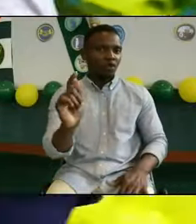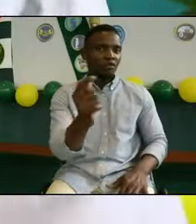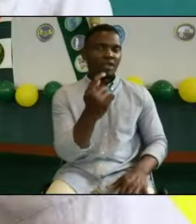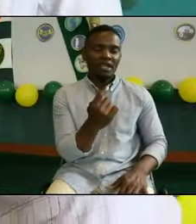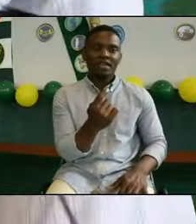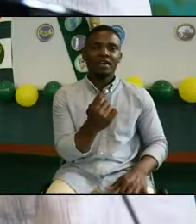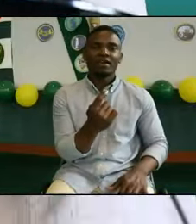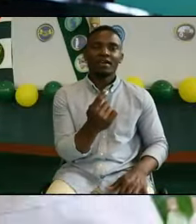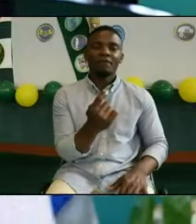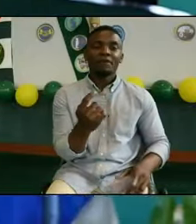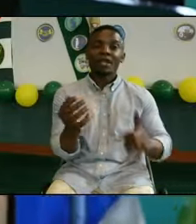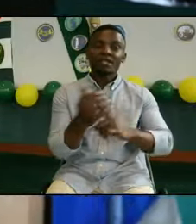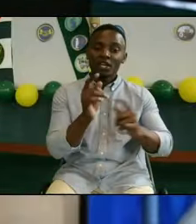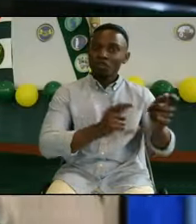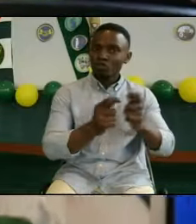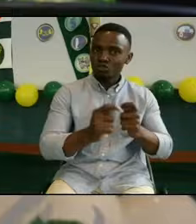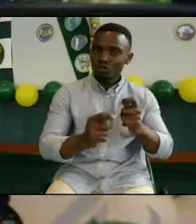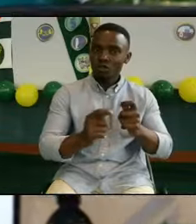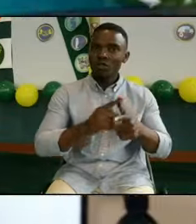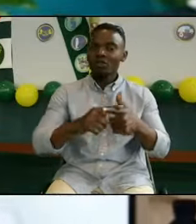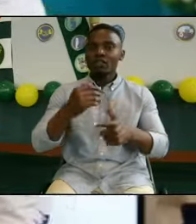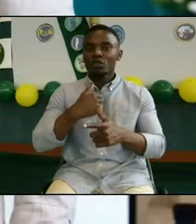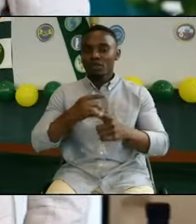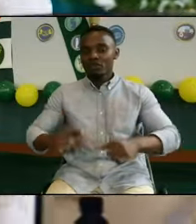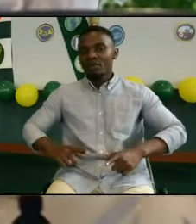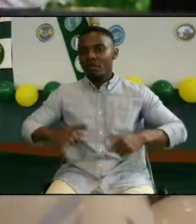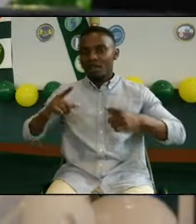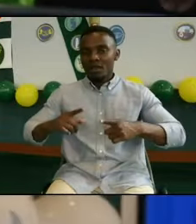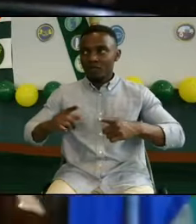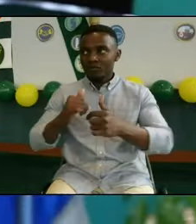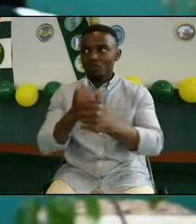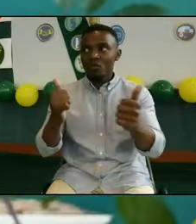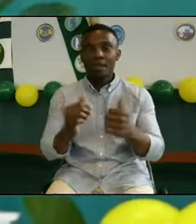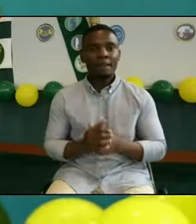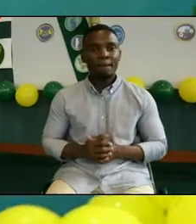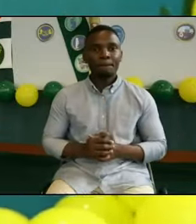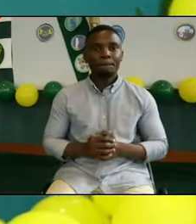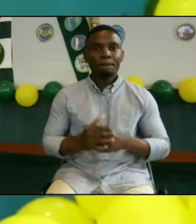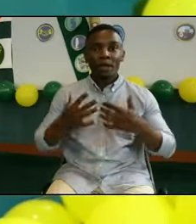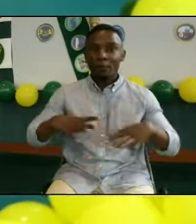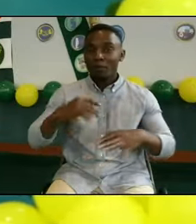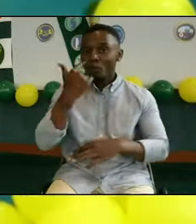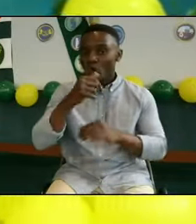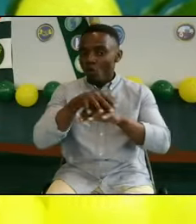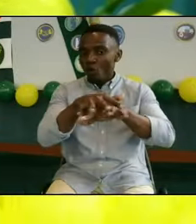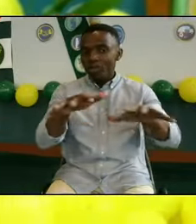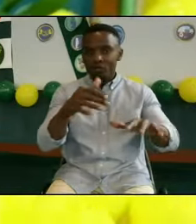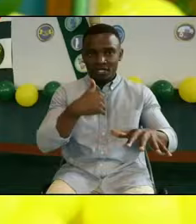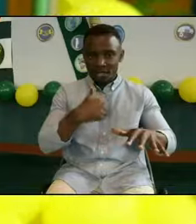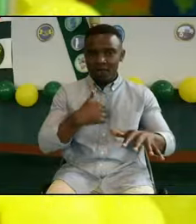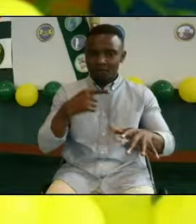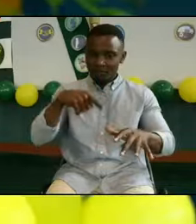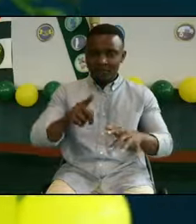stay in charge so that your life will be in what? In charge. People who make influence are people who what? Who are in